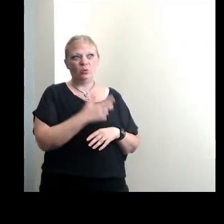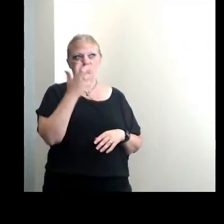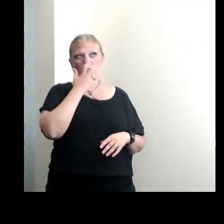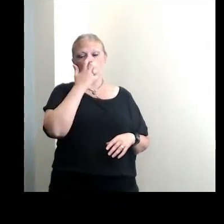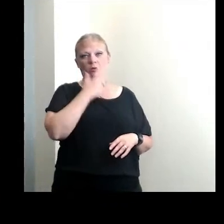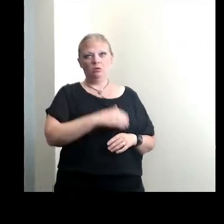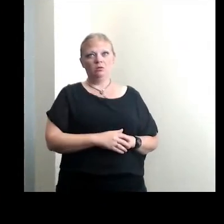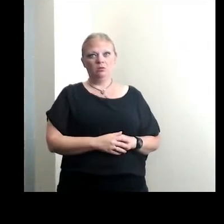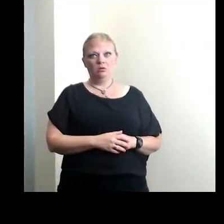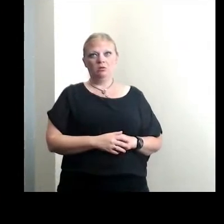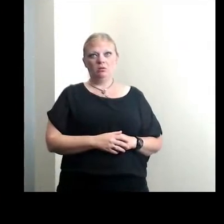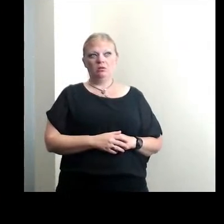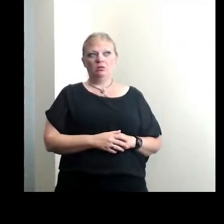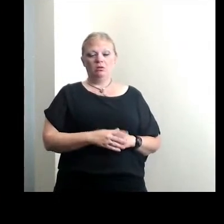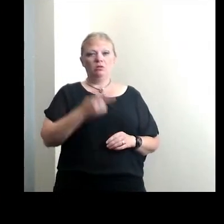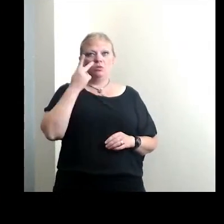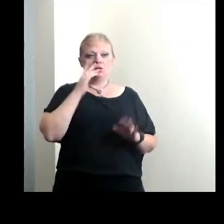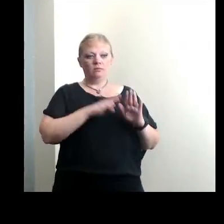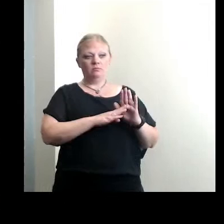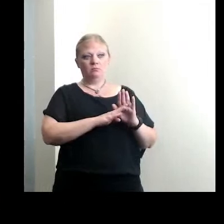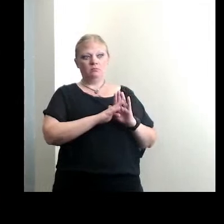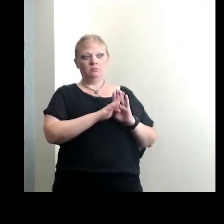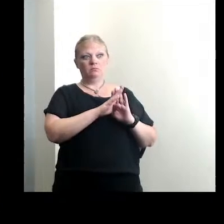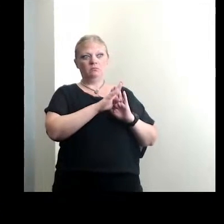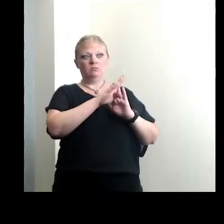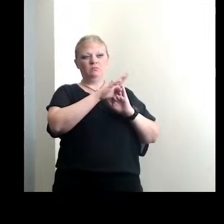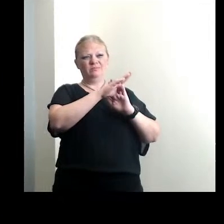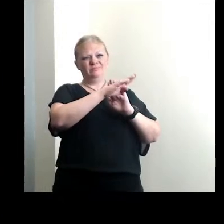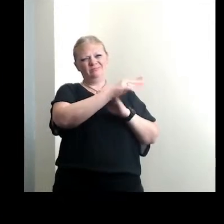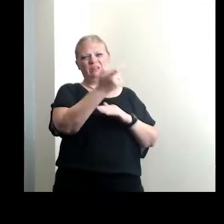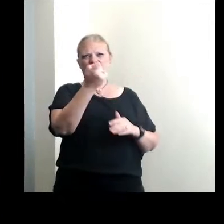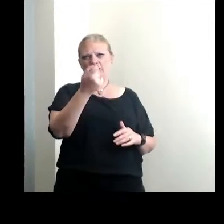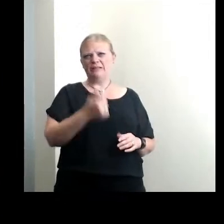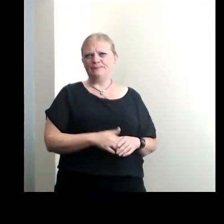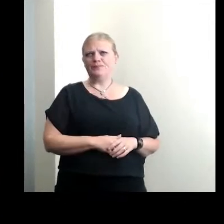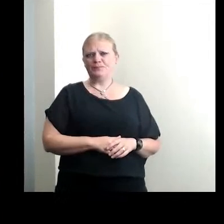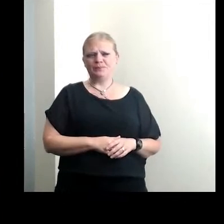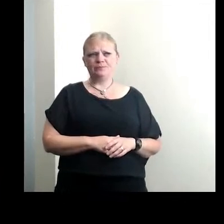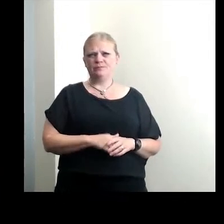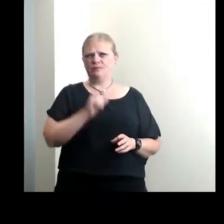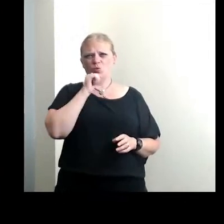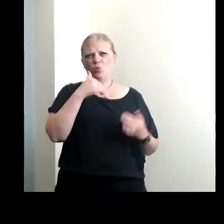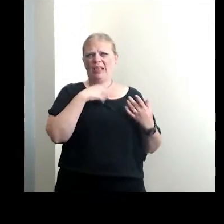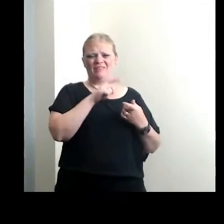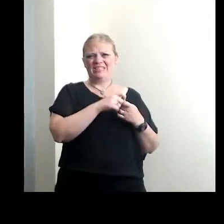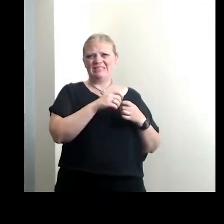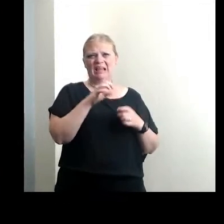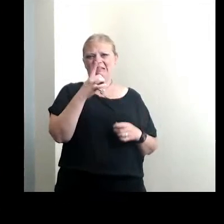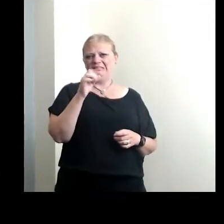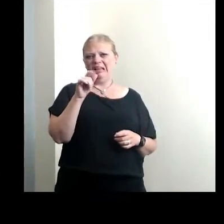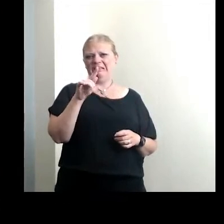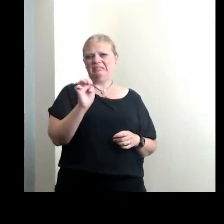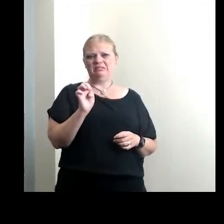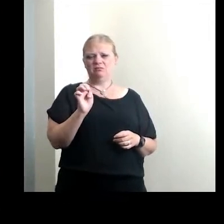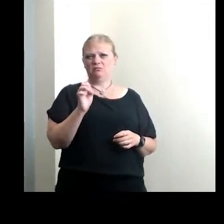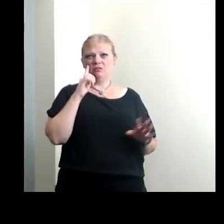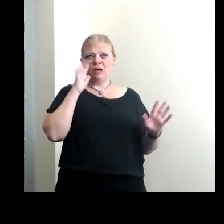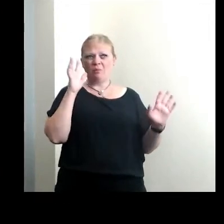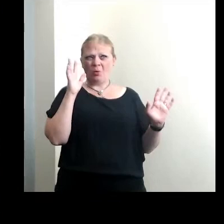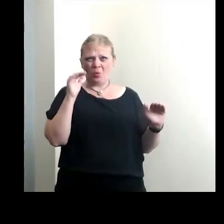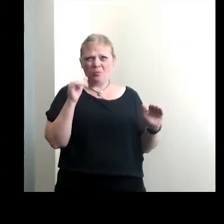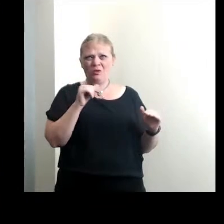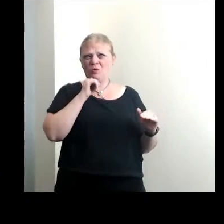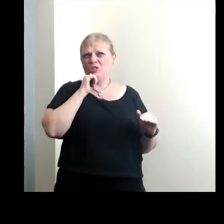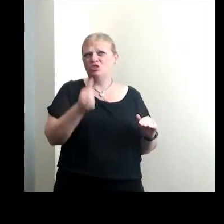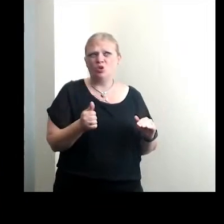of kind of saw that trend, and it sort of leveled off a little bit. I don't have an exact date. I'm hopeful we don't hit the